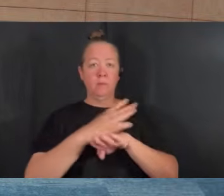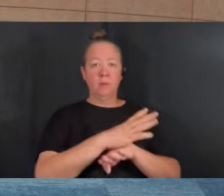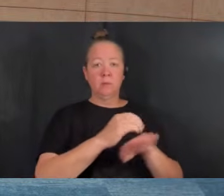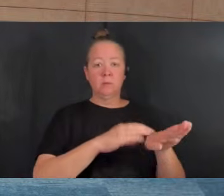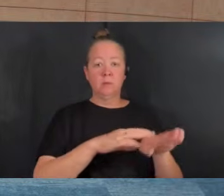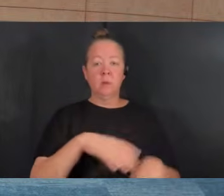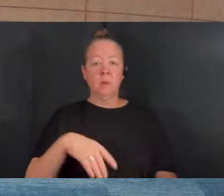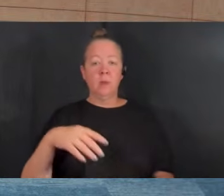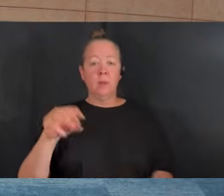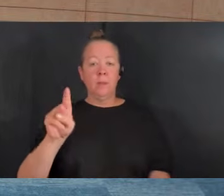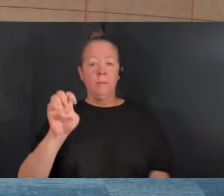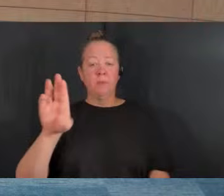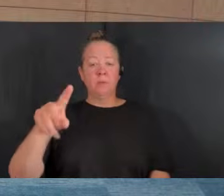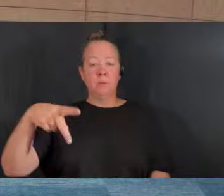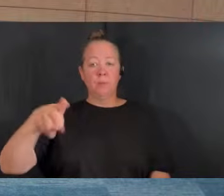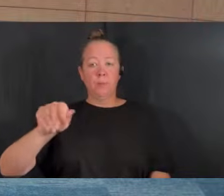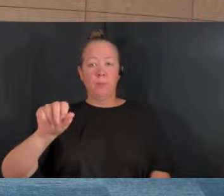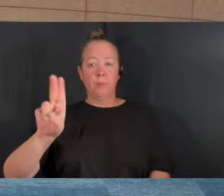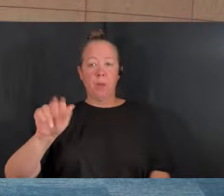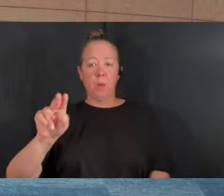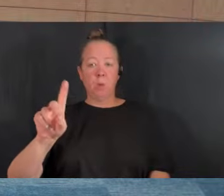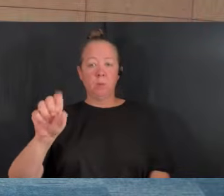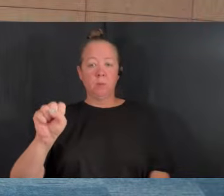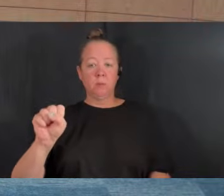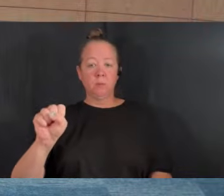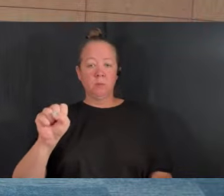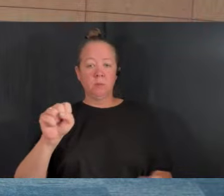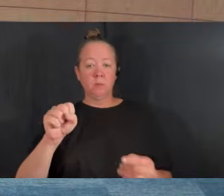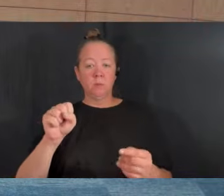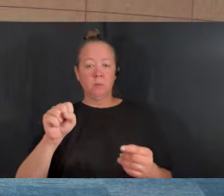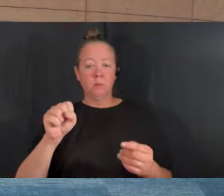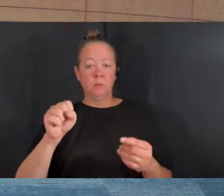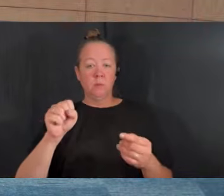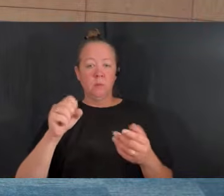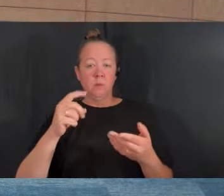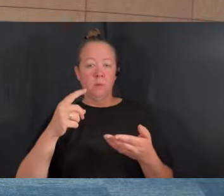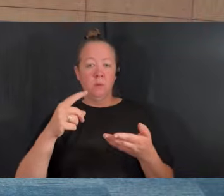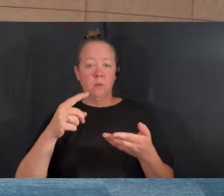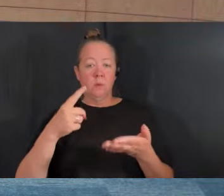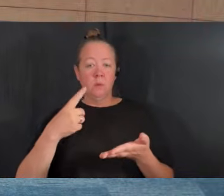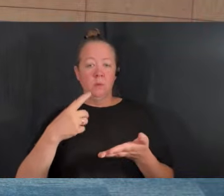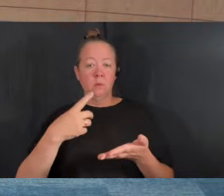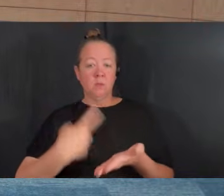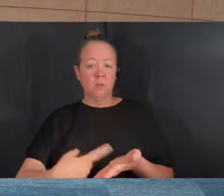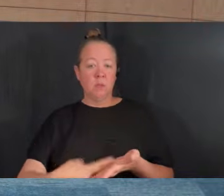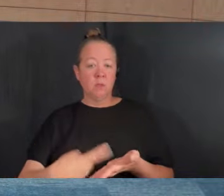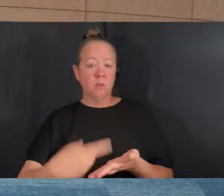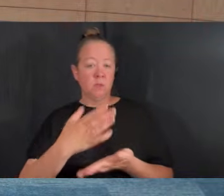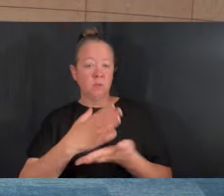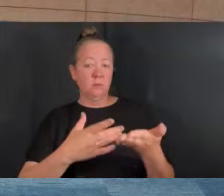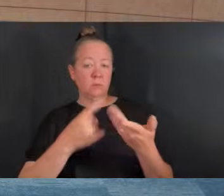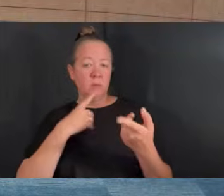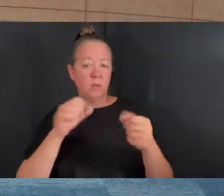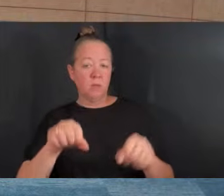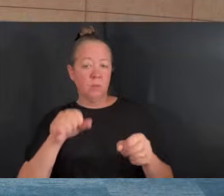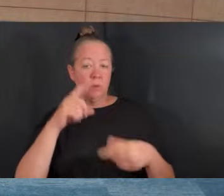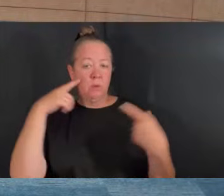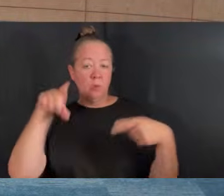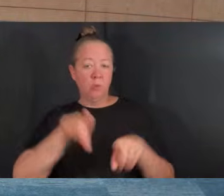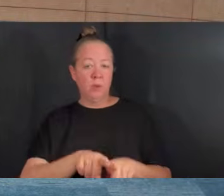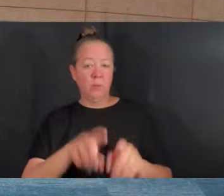about an alleged agreement regarding a real estate matter and its legal implications with the mayor and council.